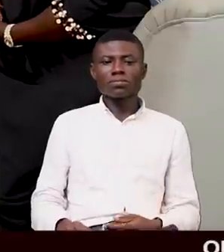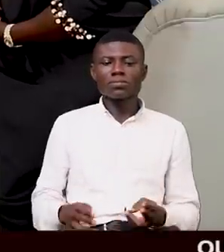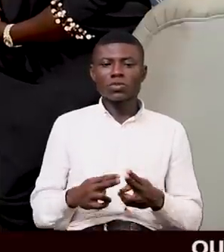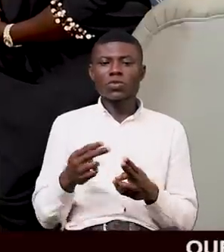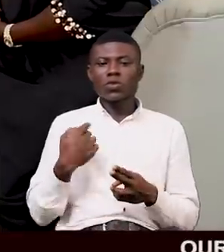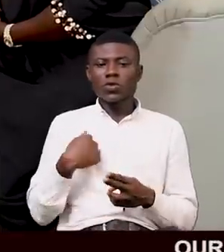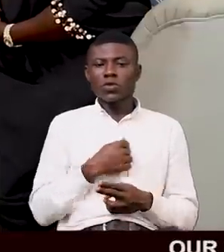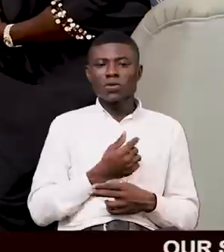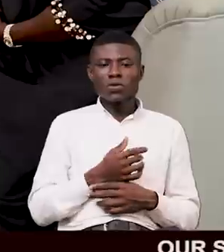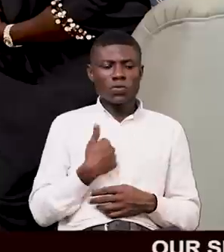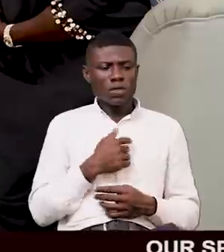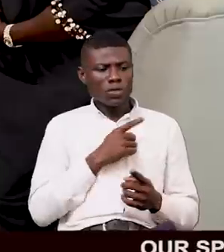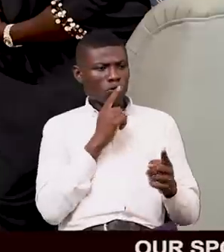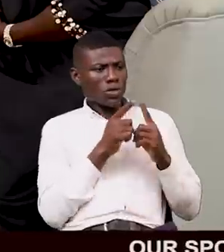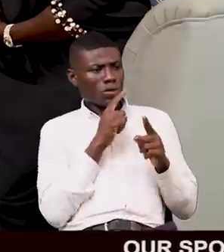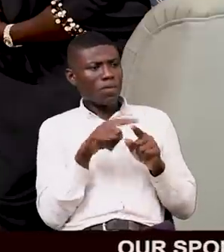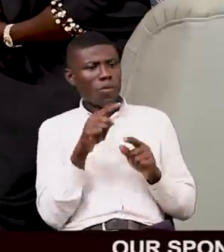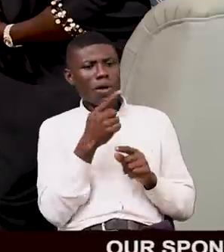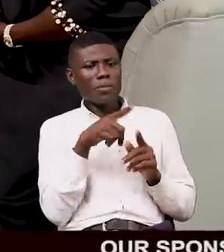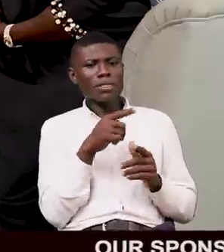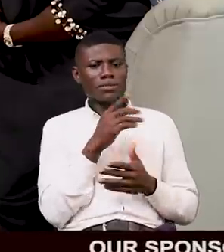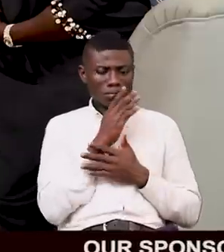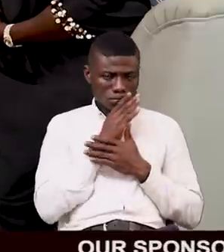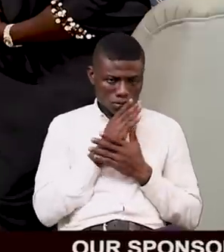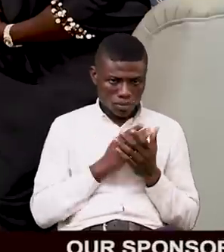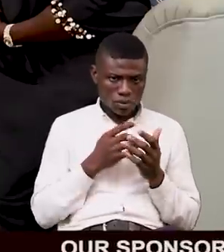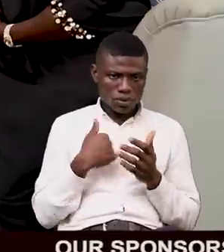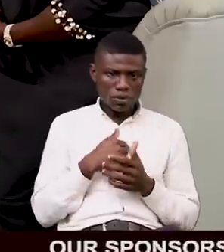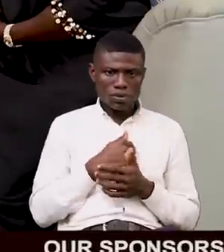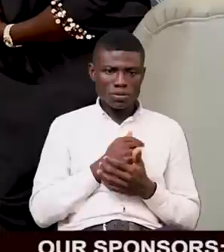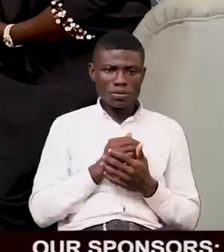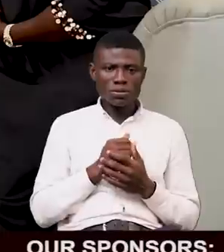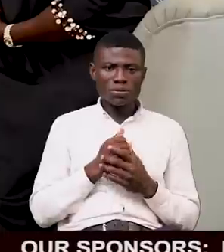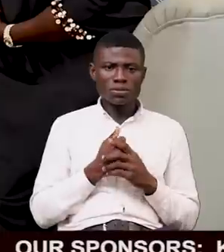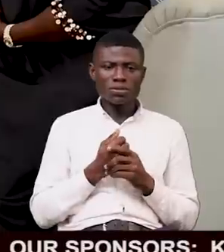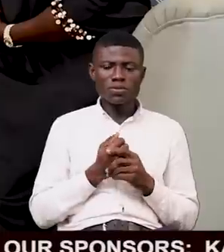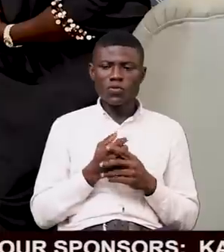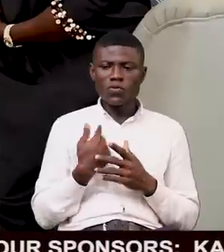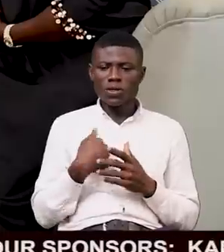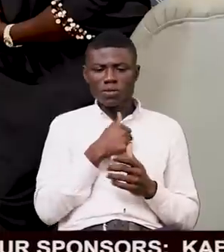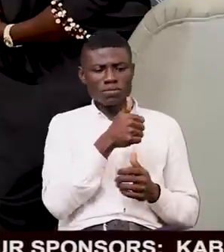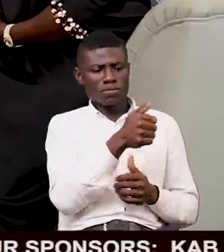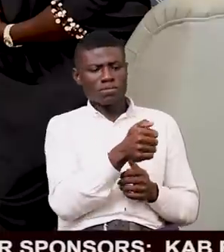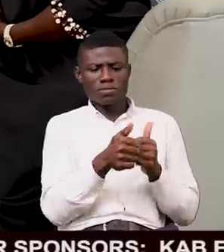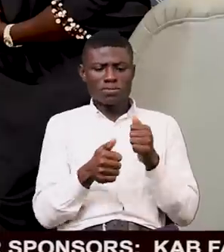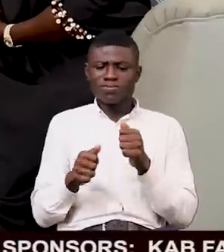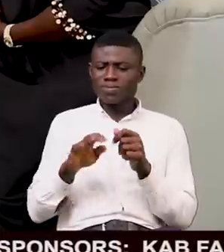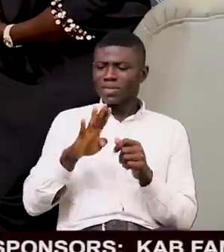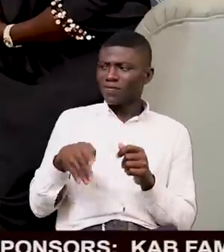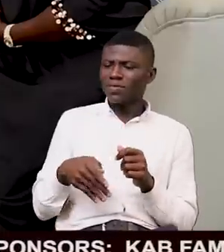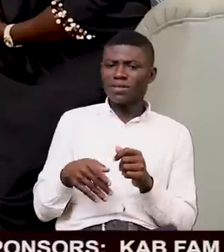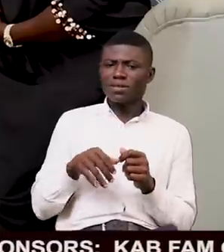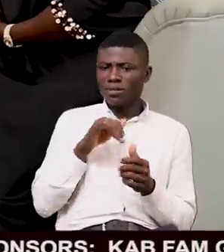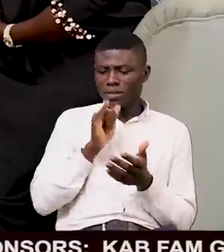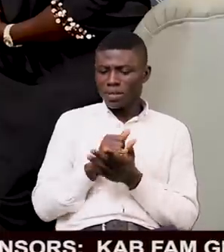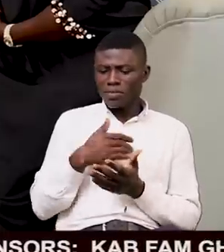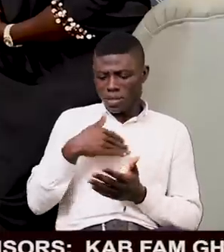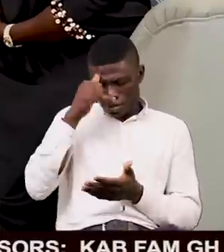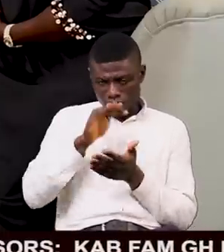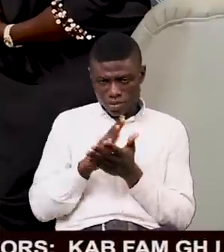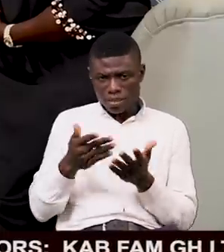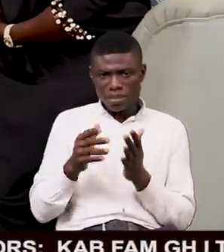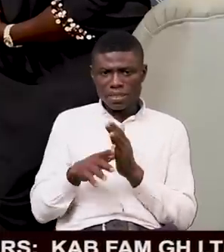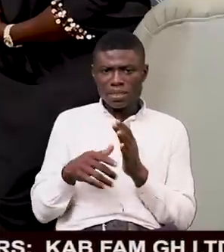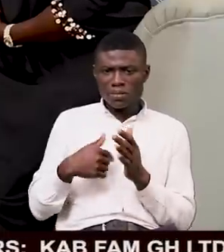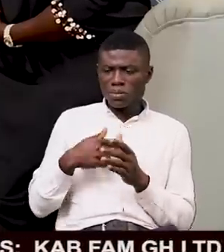anse obi ye nyina obi be ka madwene but nye ka ye ka adwene se wo didi obi atem never nya so wote ha na me ka